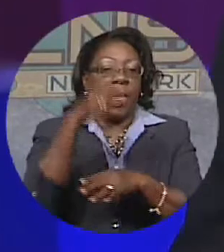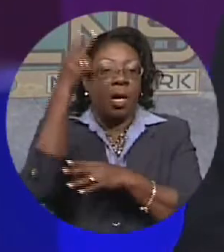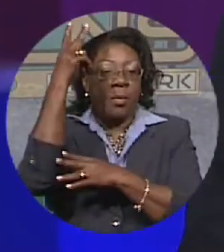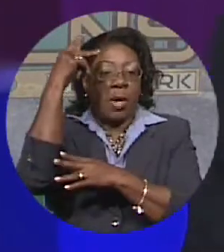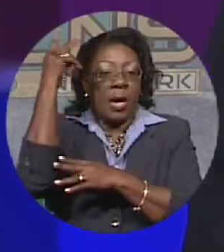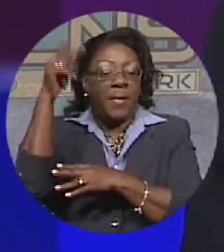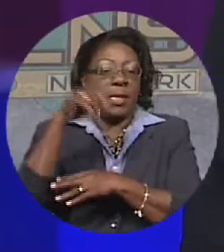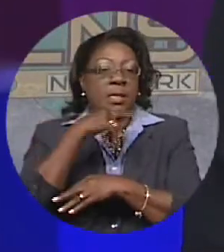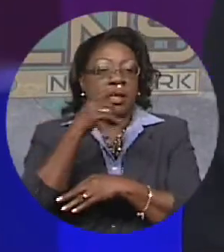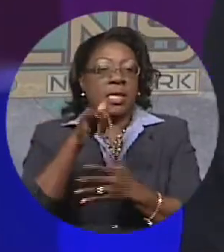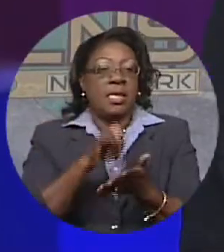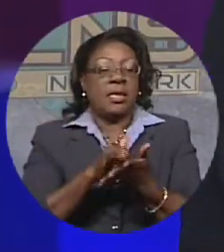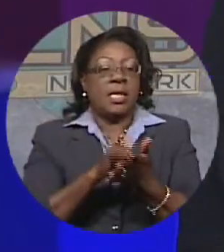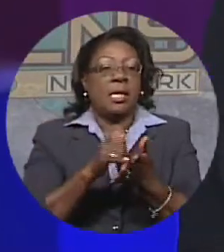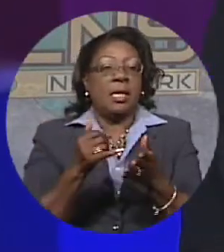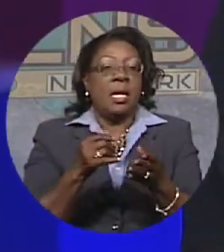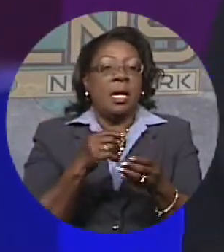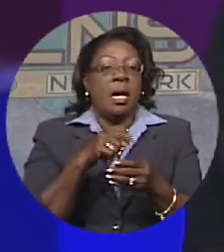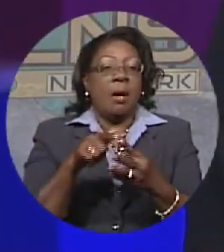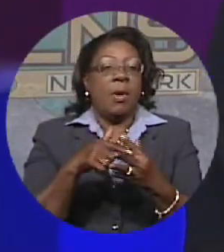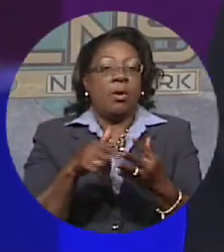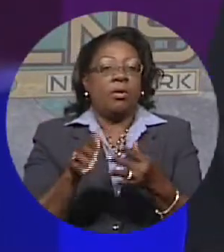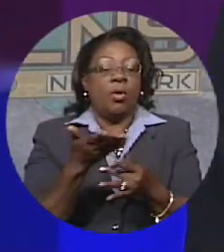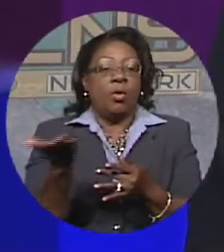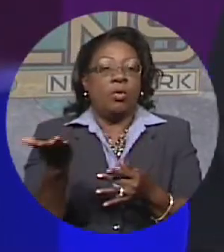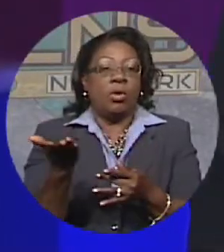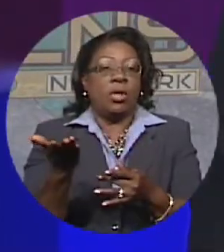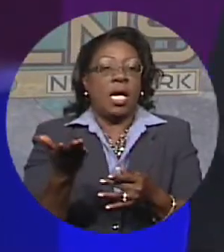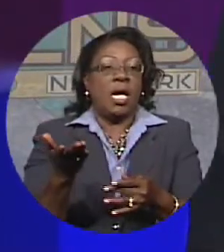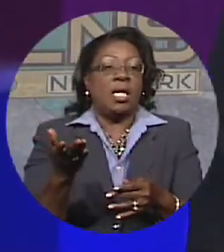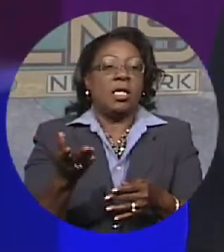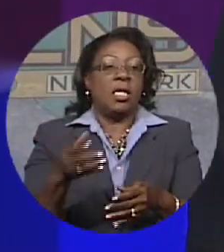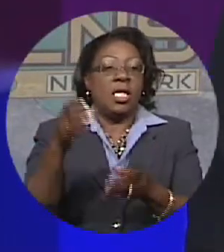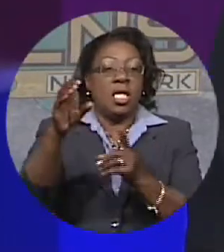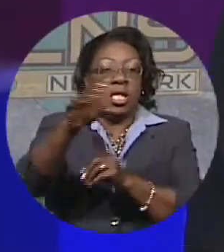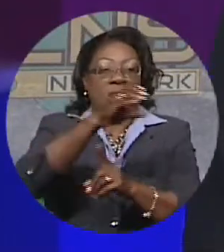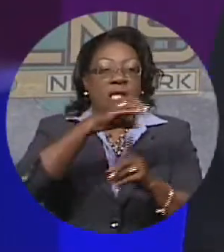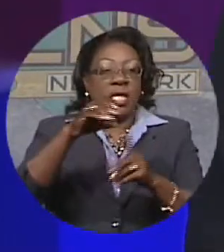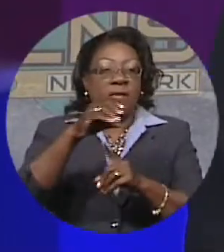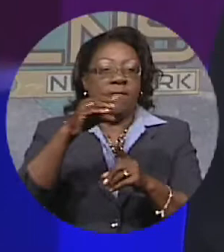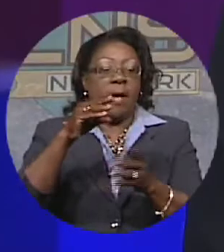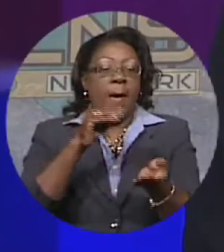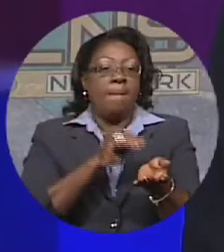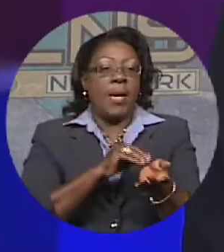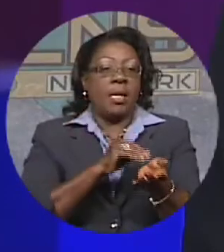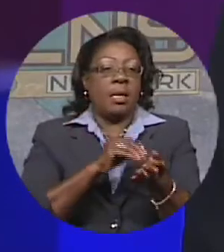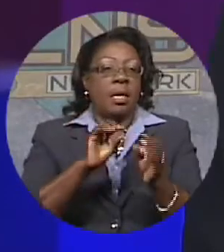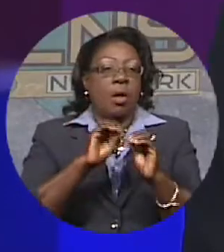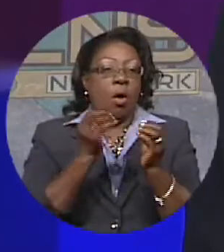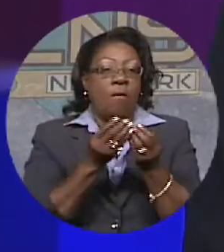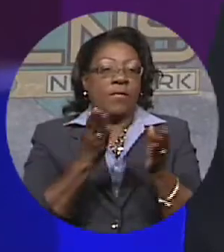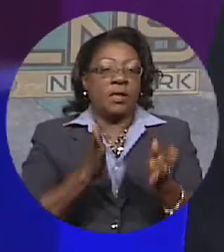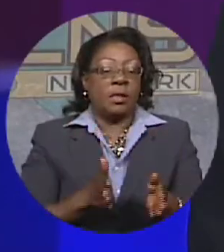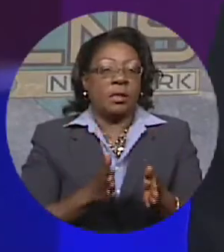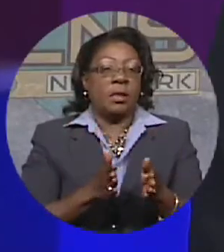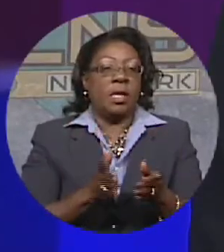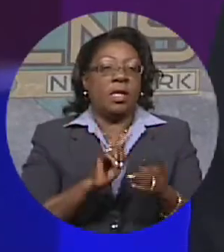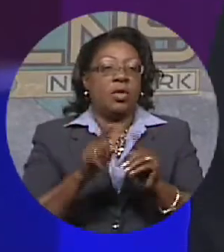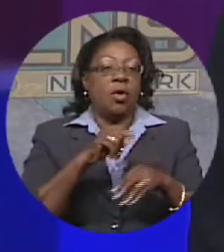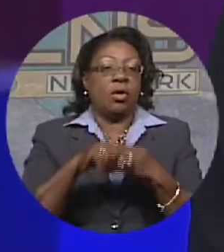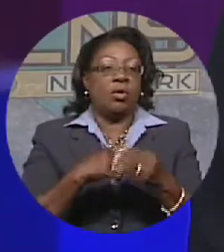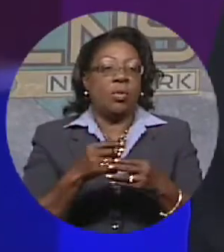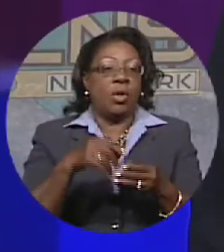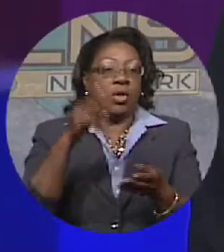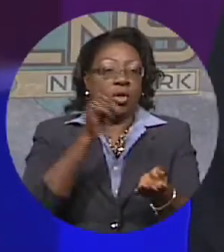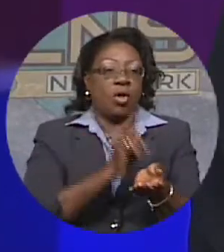says among those expected to be on that committee are the Chief Medical Officer and Dr. Glenn Benaby. He also hit out at opposition leader Dr. Hubert Minnis,